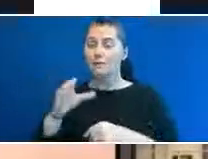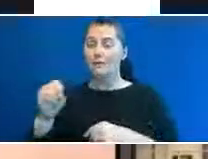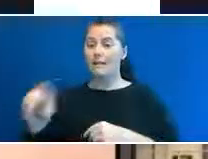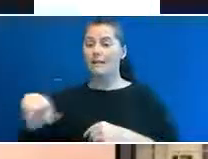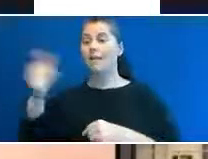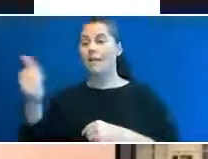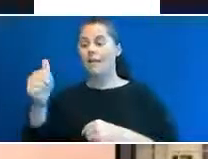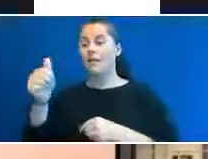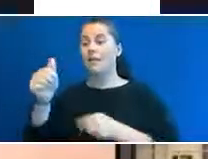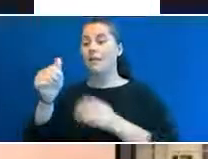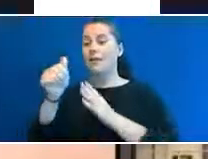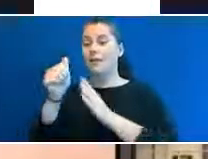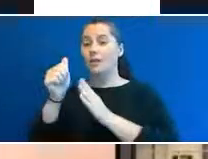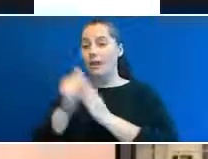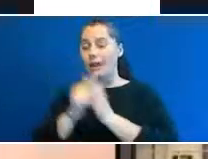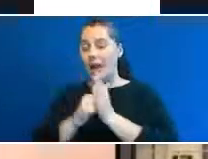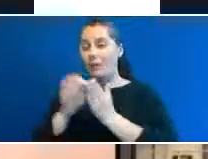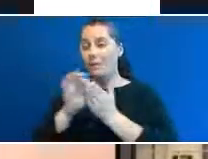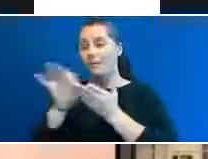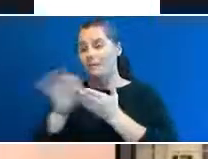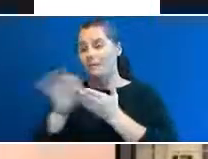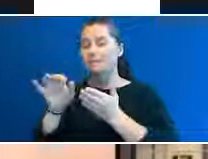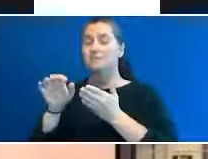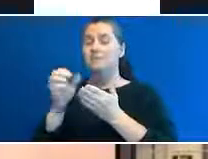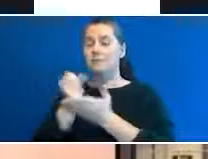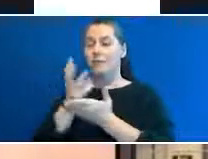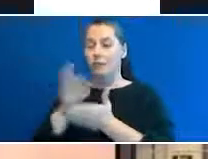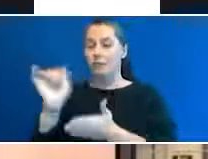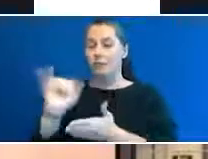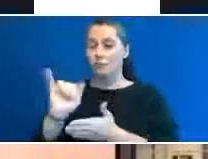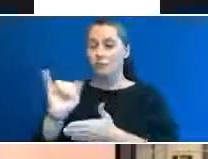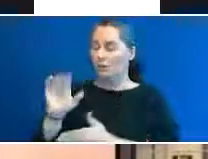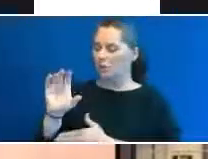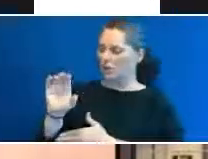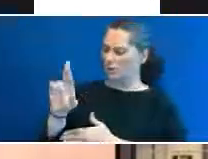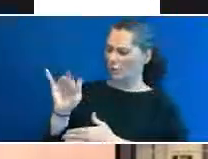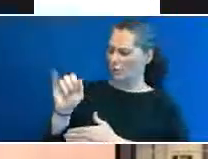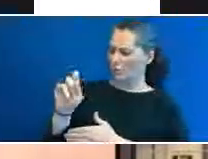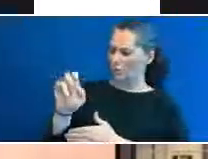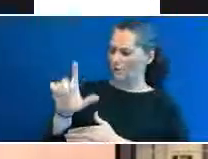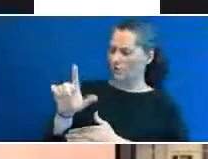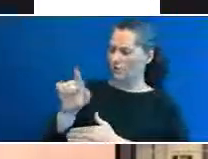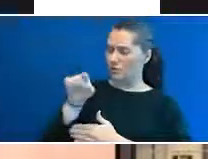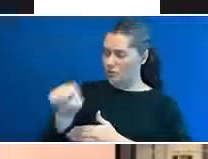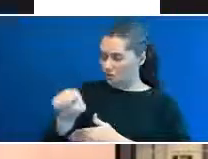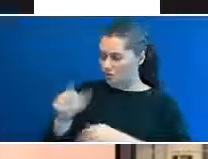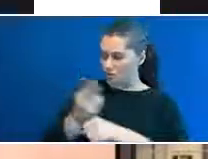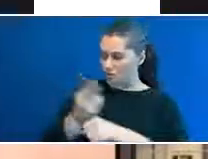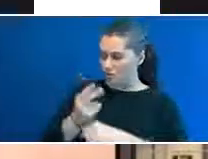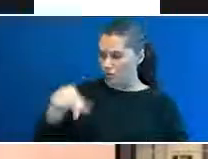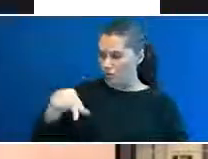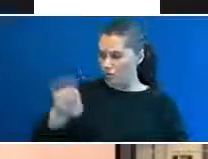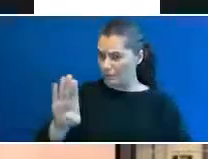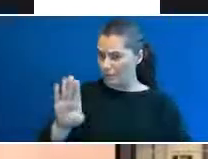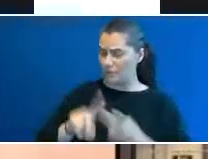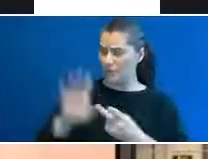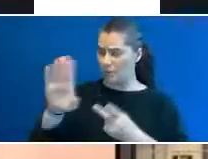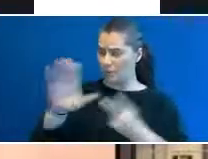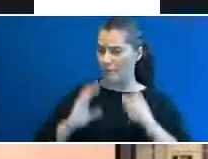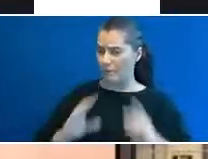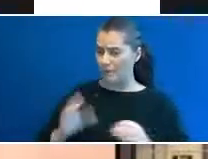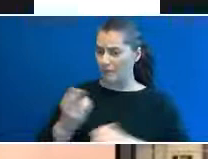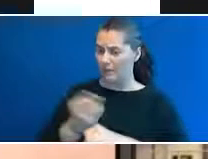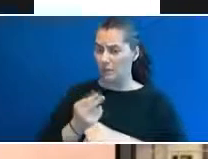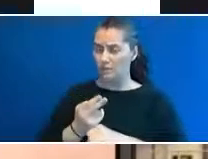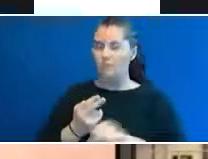just because that's what majority use. Crystal, do you or your clients use QuickBooks, or what kind of accounting software do you use? Nearly